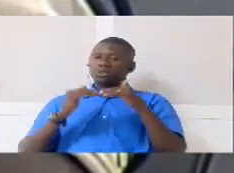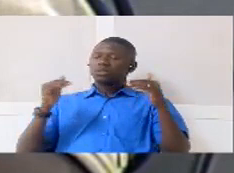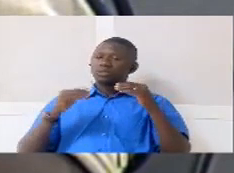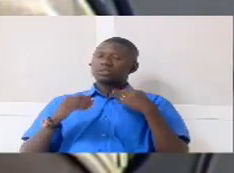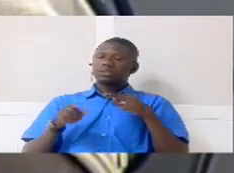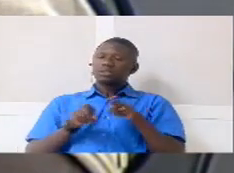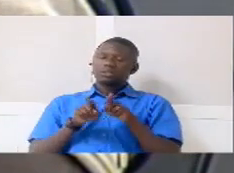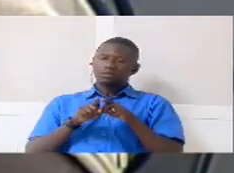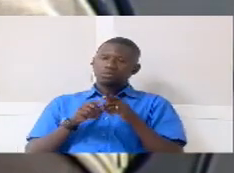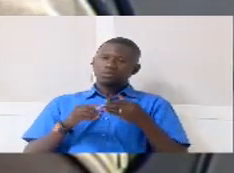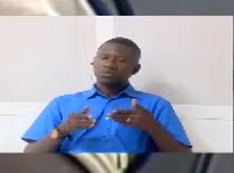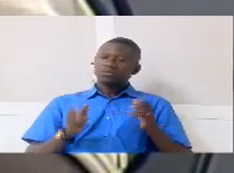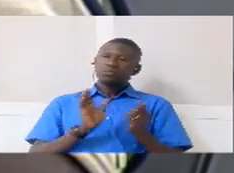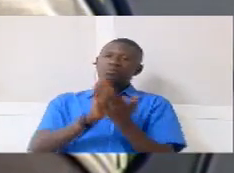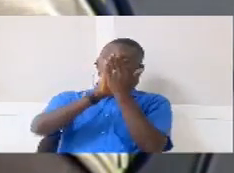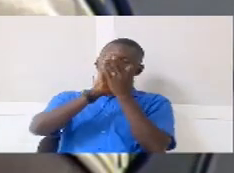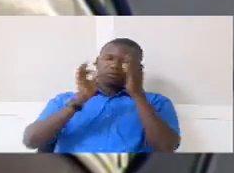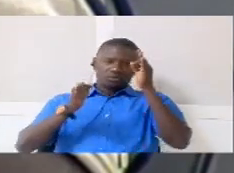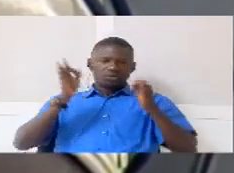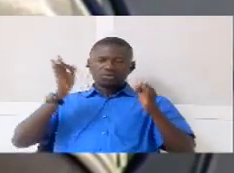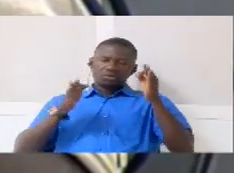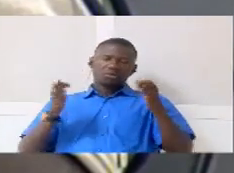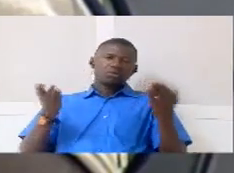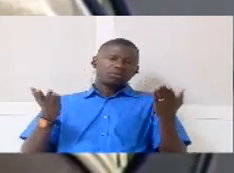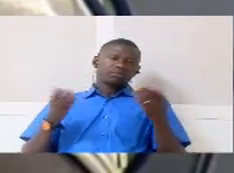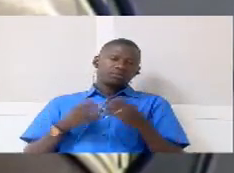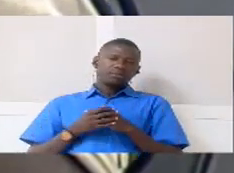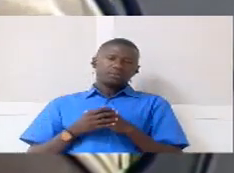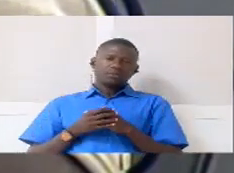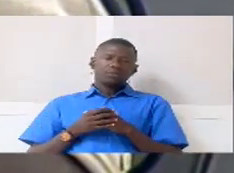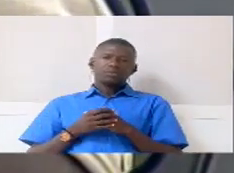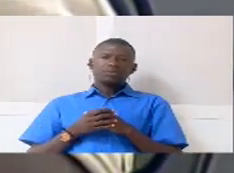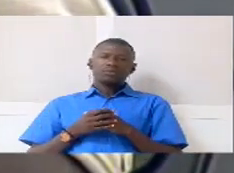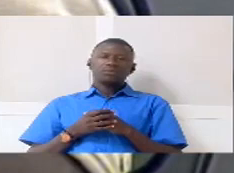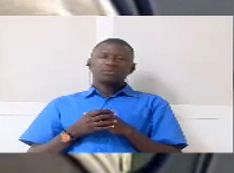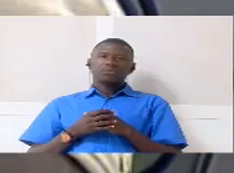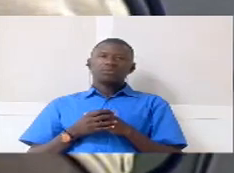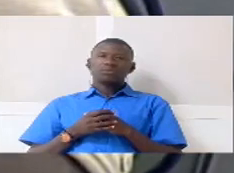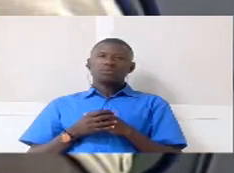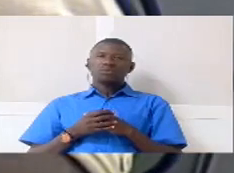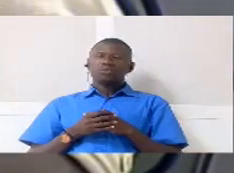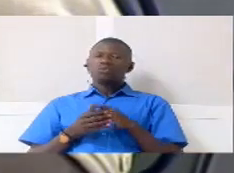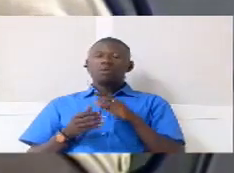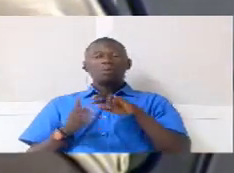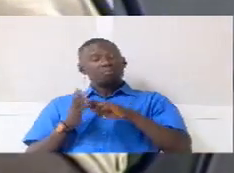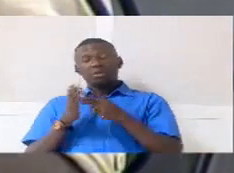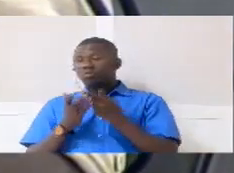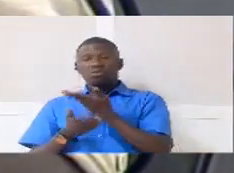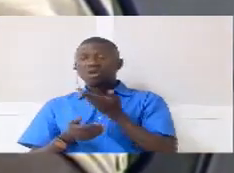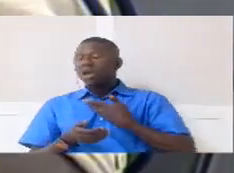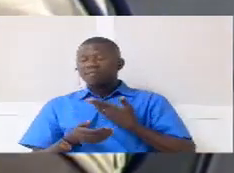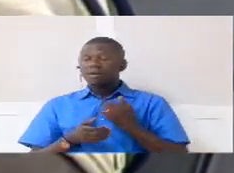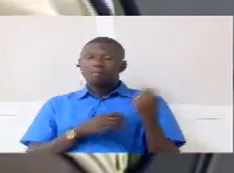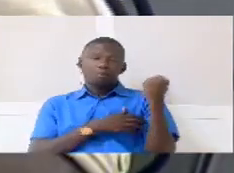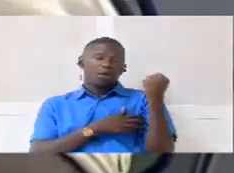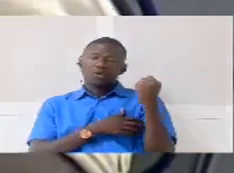mamira ndol nga bulu basu do goto ndol nga bulu misu do goto wala ngi ka kalamutan diro ke munike na fe na ngi do ko a ali ni mol min na fe ne bi ni